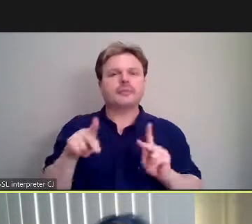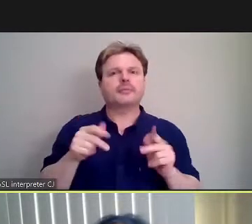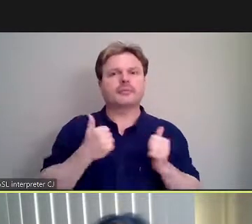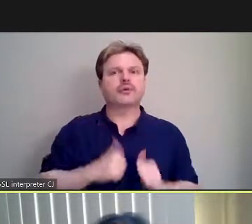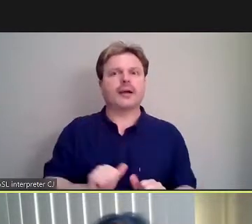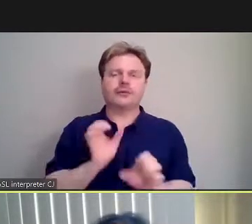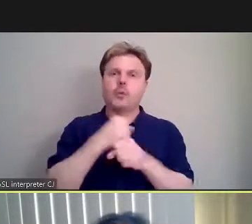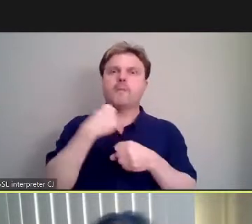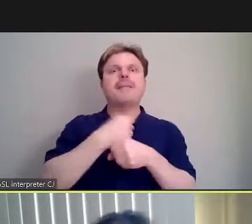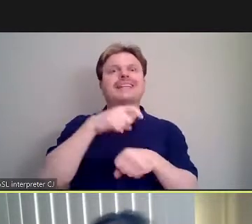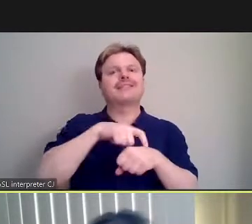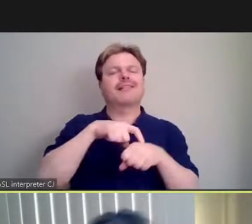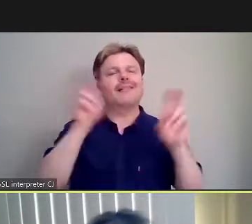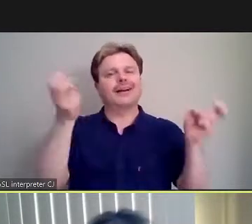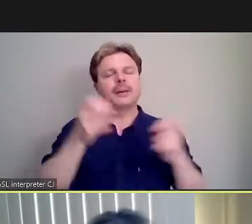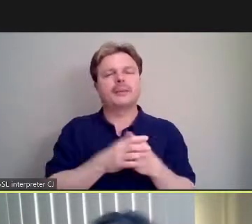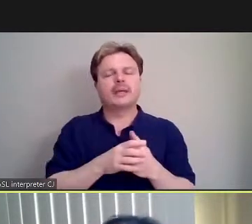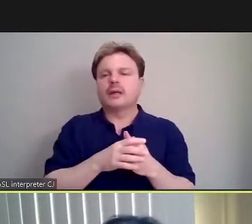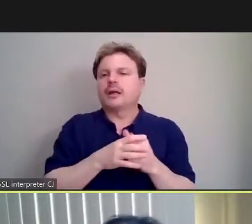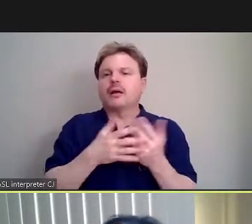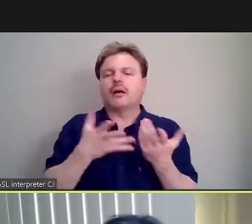right? Cutting out extra